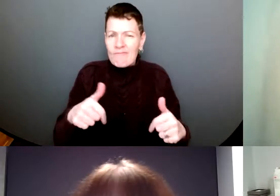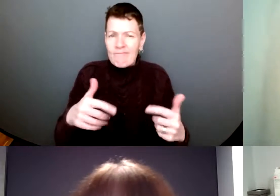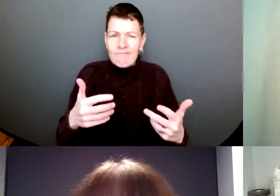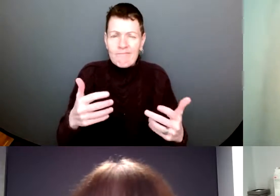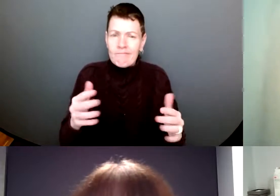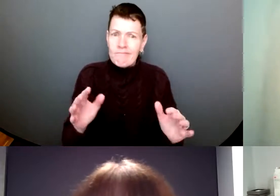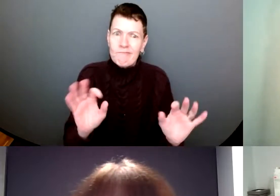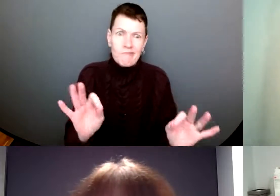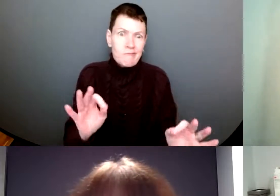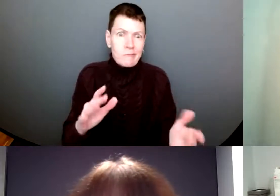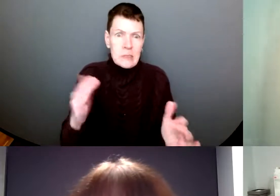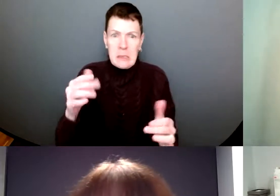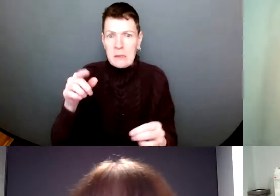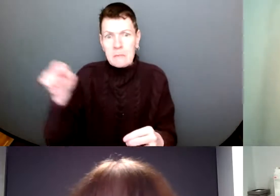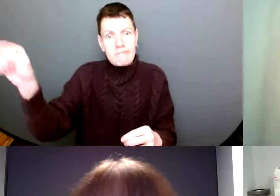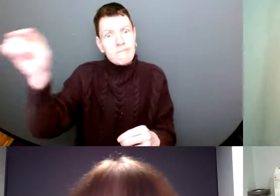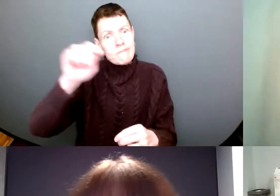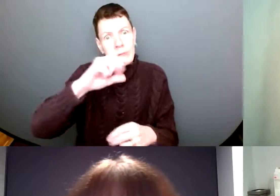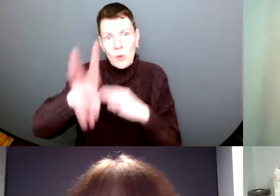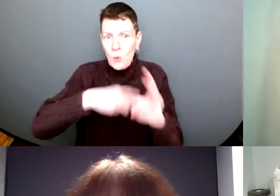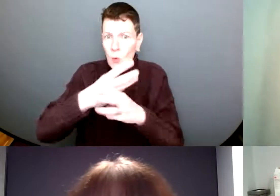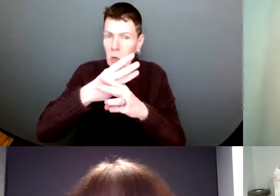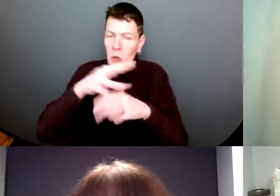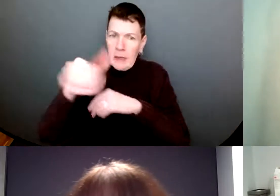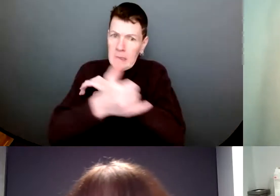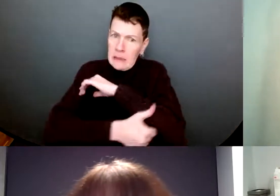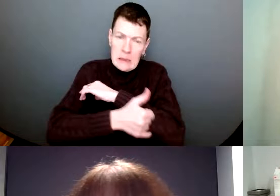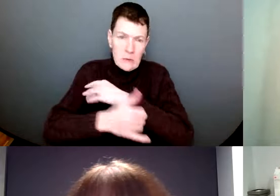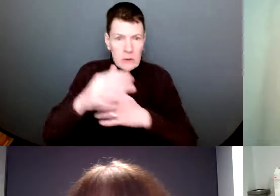mild compared to traffic sounds in some parts of the world.